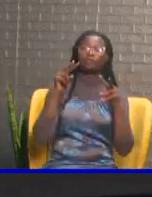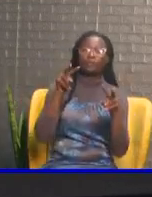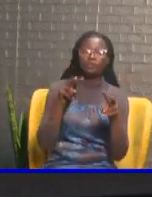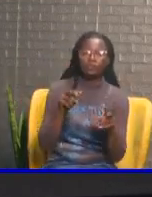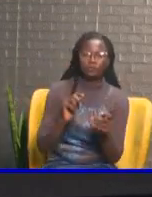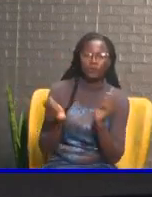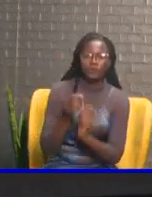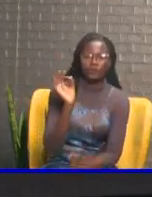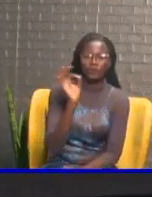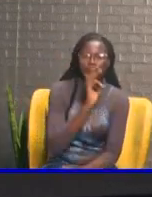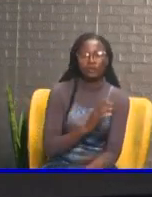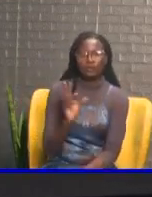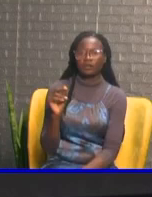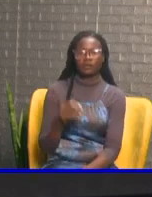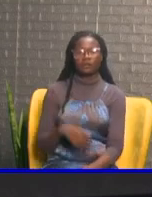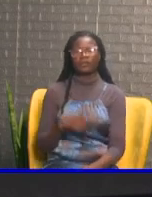Are you following what I'm saying?